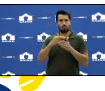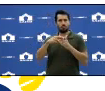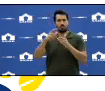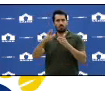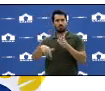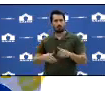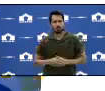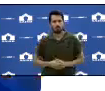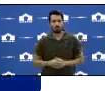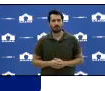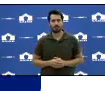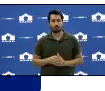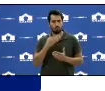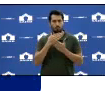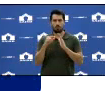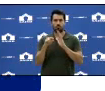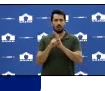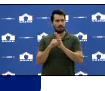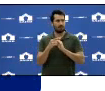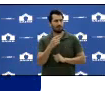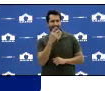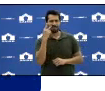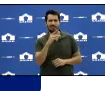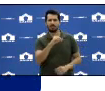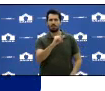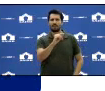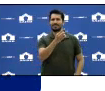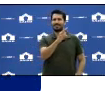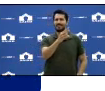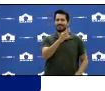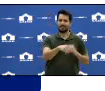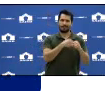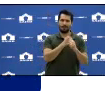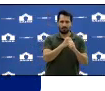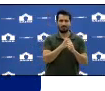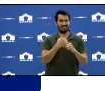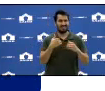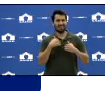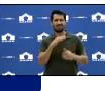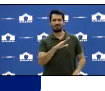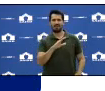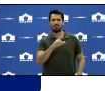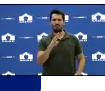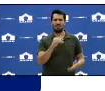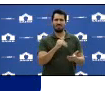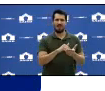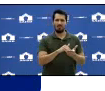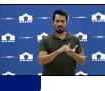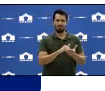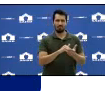results. And here's, you can see in 2017, we had about